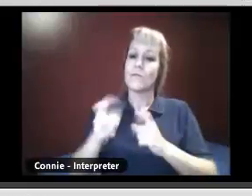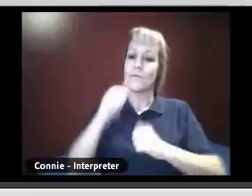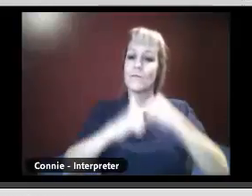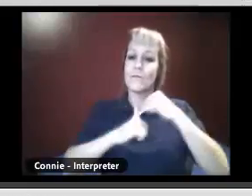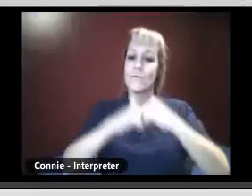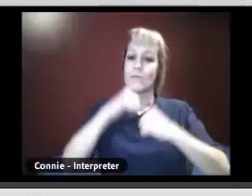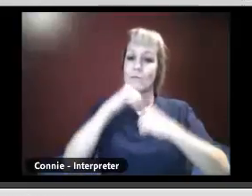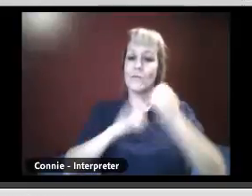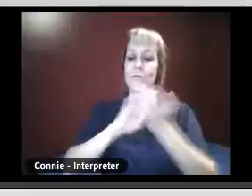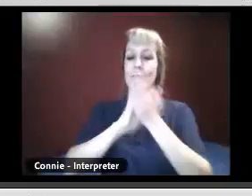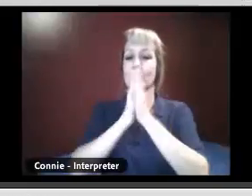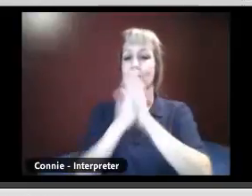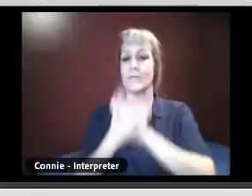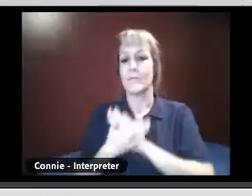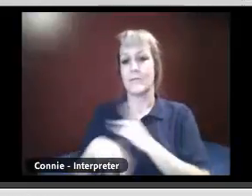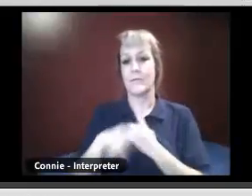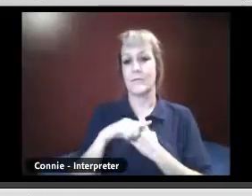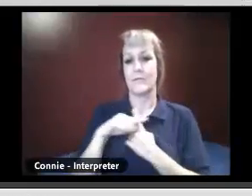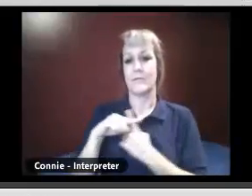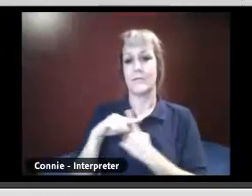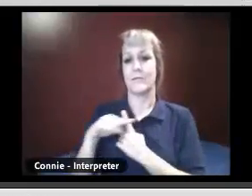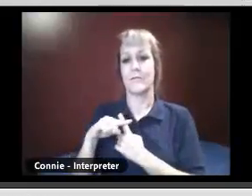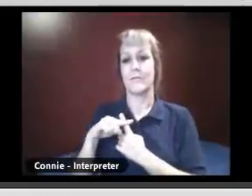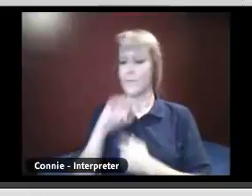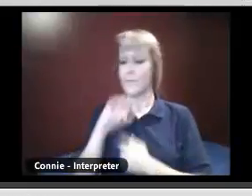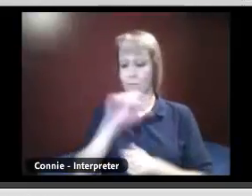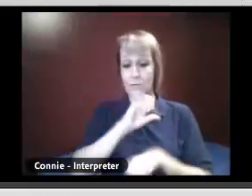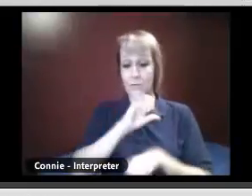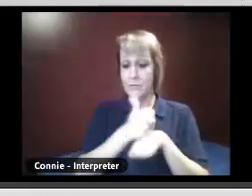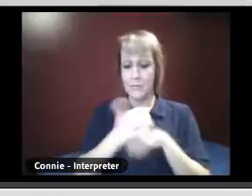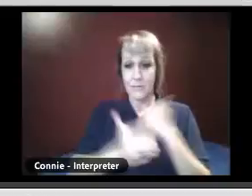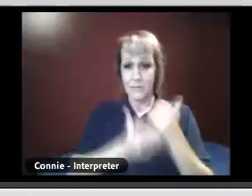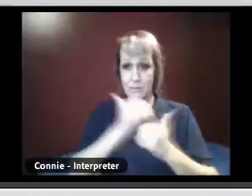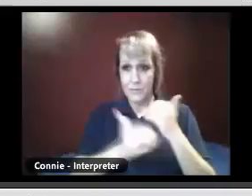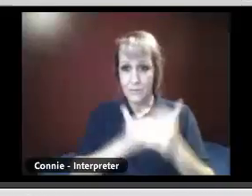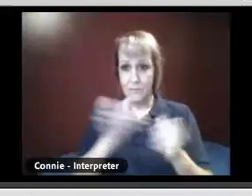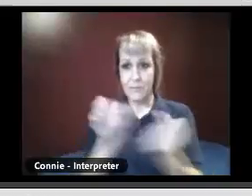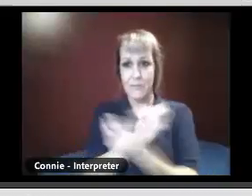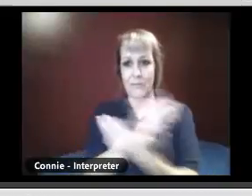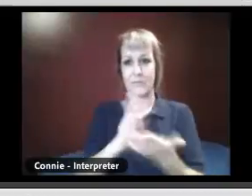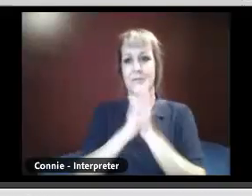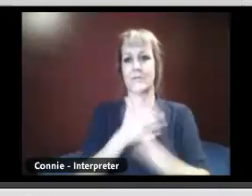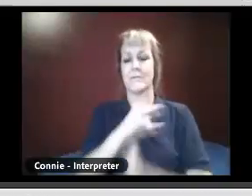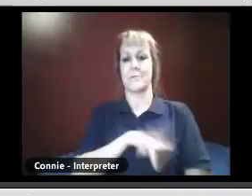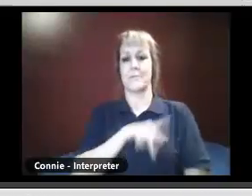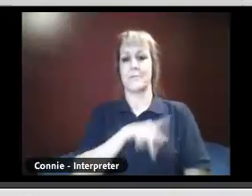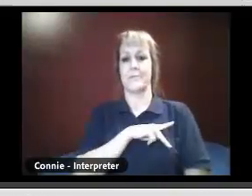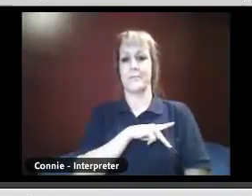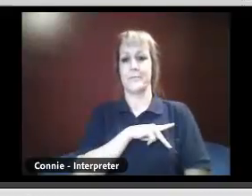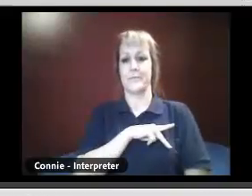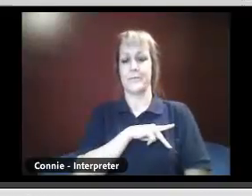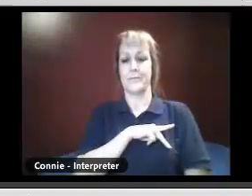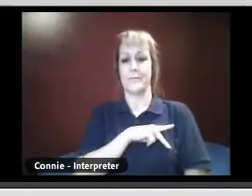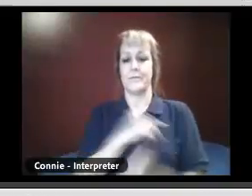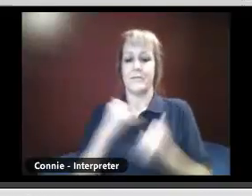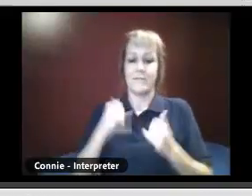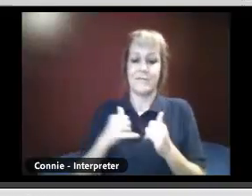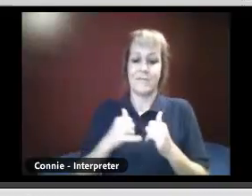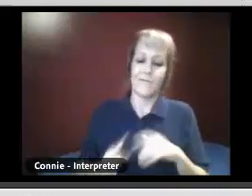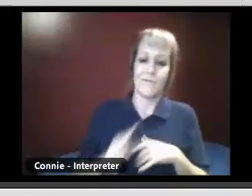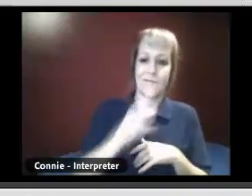constructive. If you don't put a process to it, then everything becomes personalized. And now it's attack,